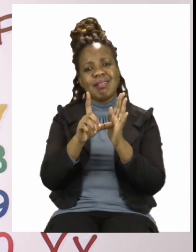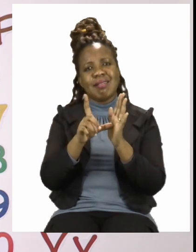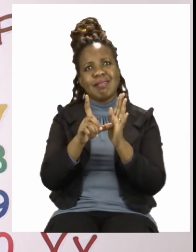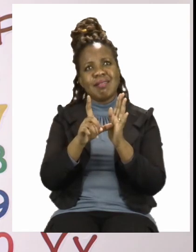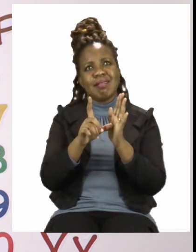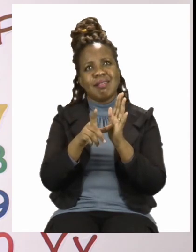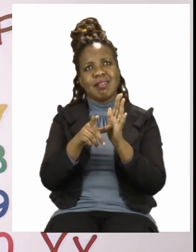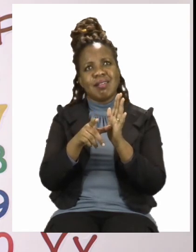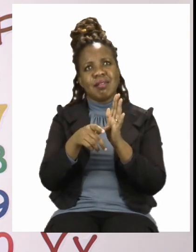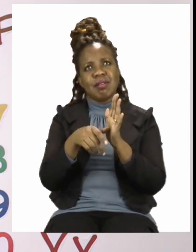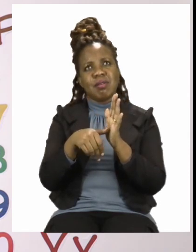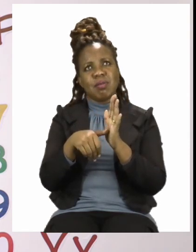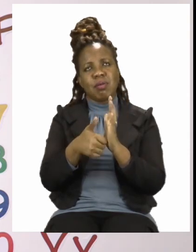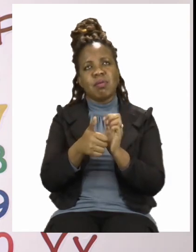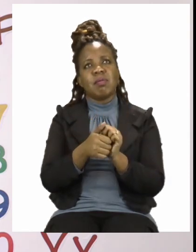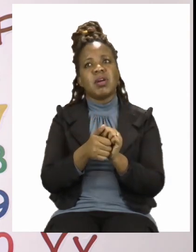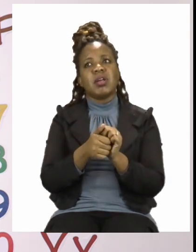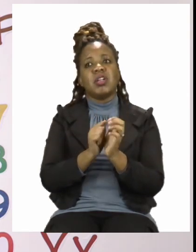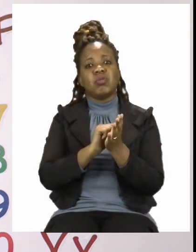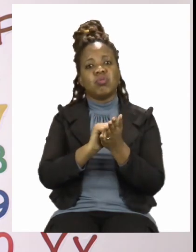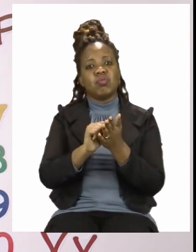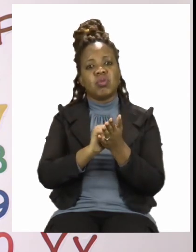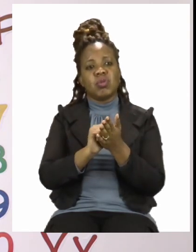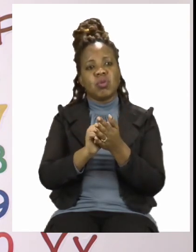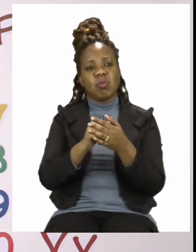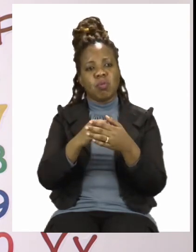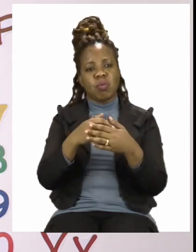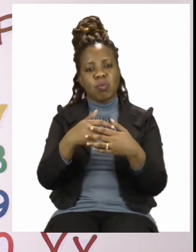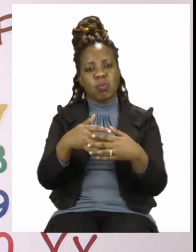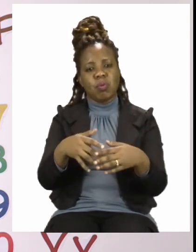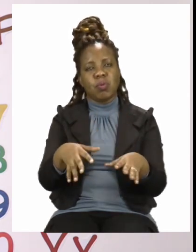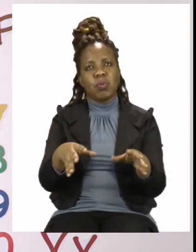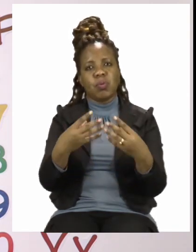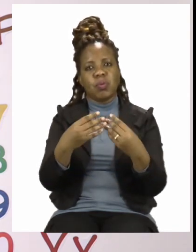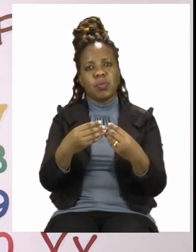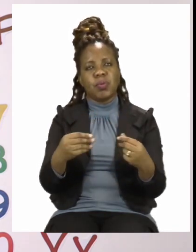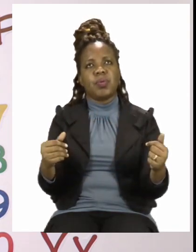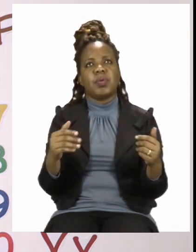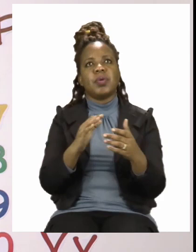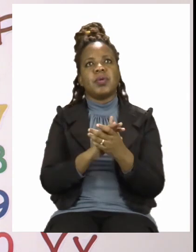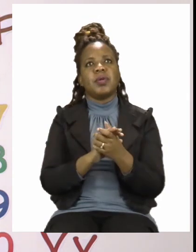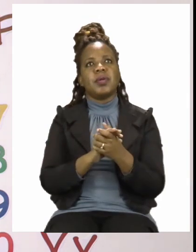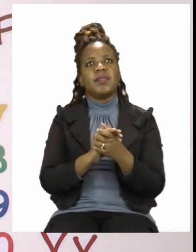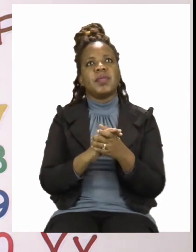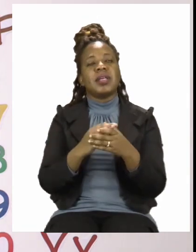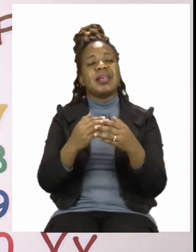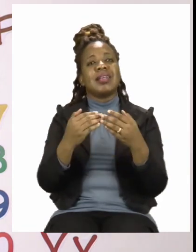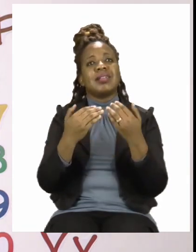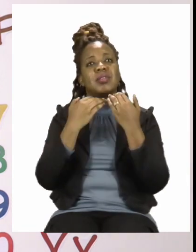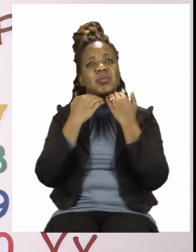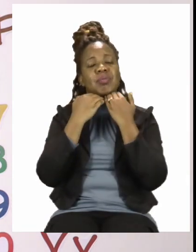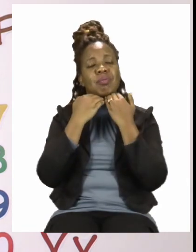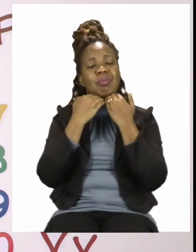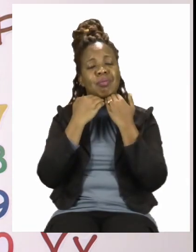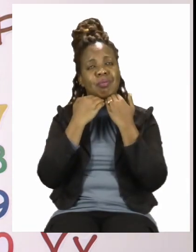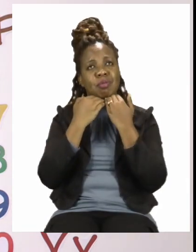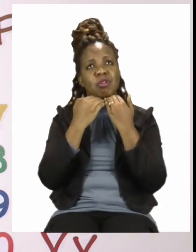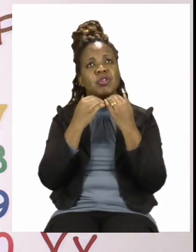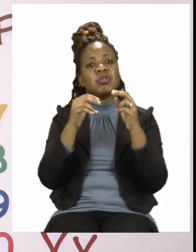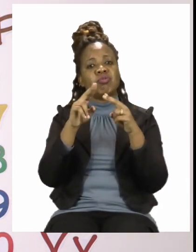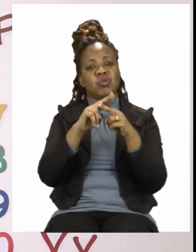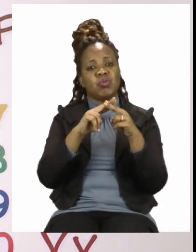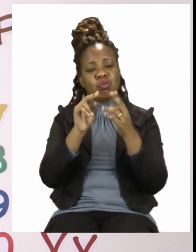the soap will be gone. Soap is very important, not just for our hands, for our whole body as